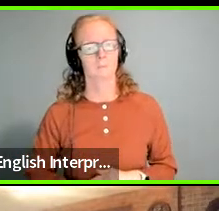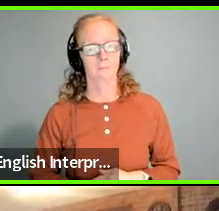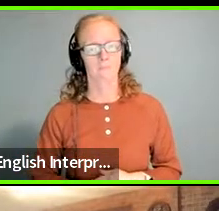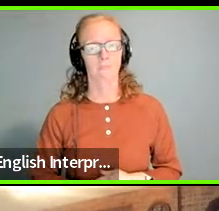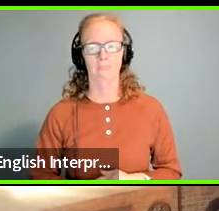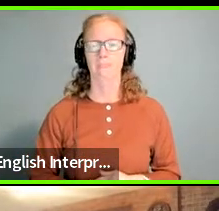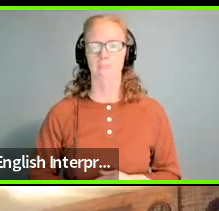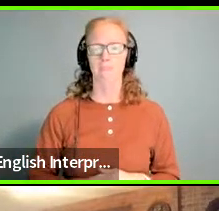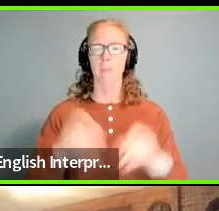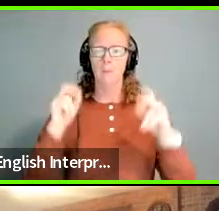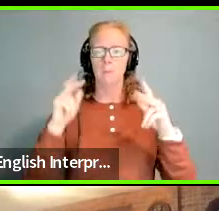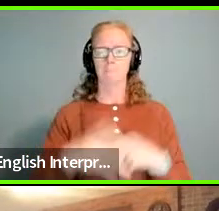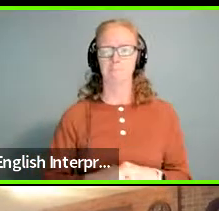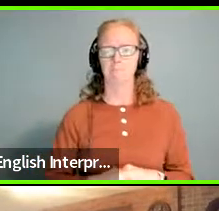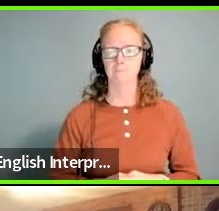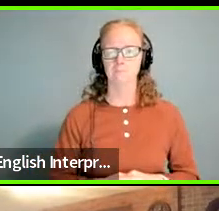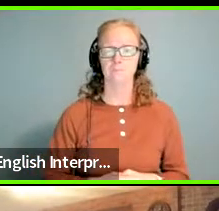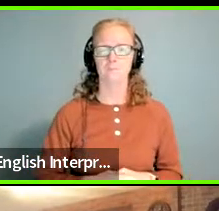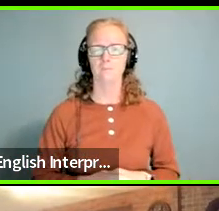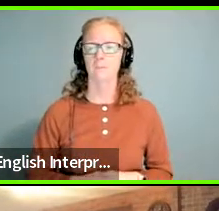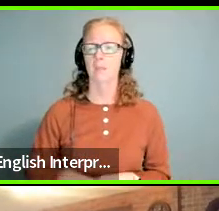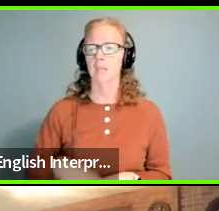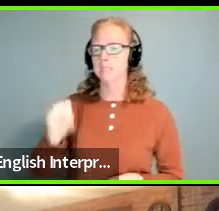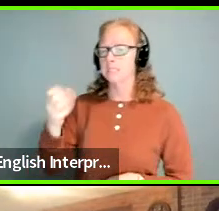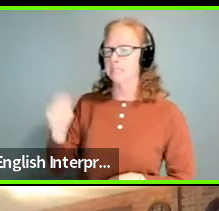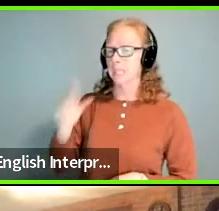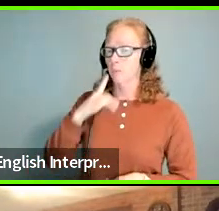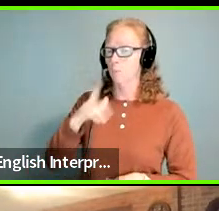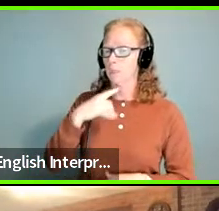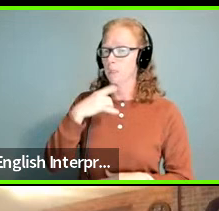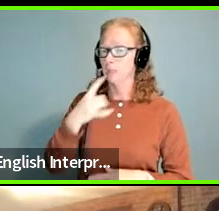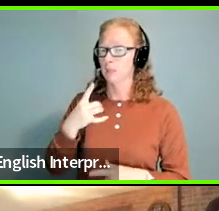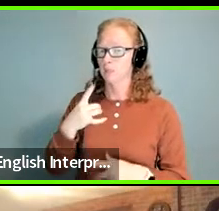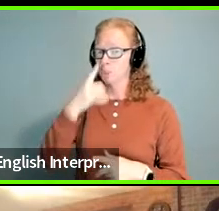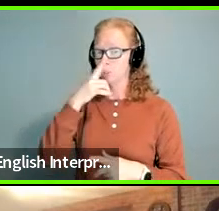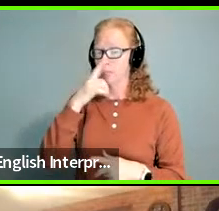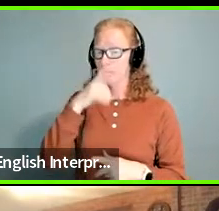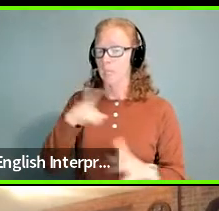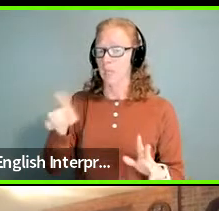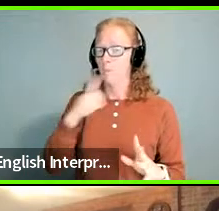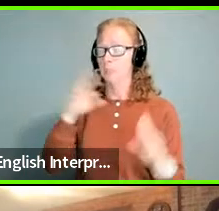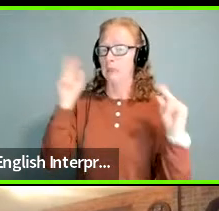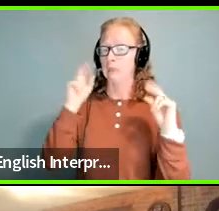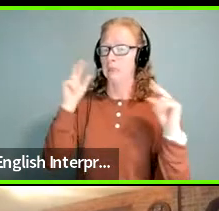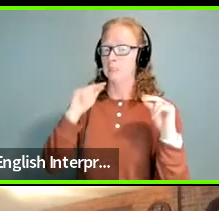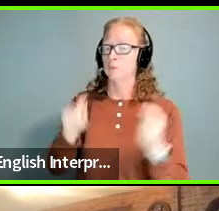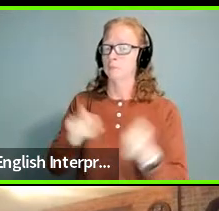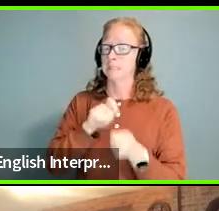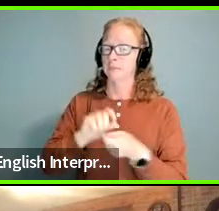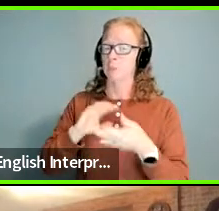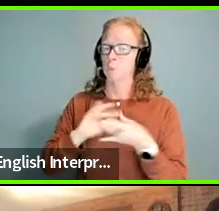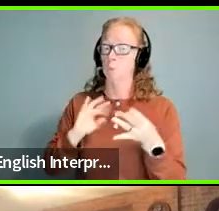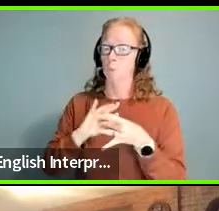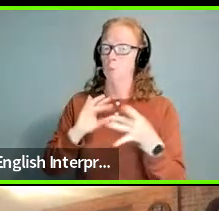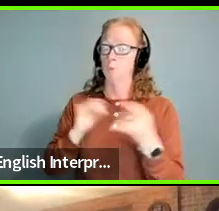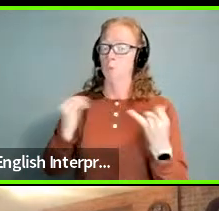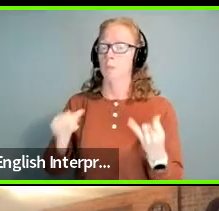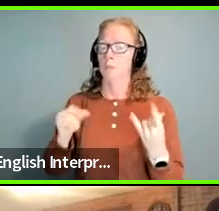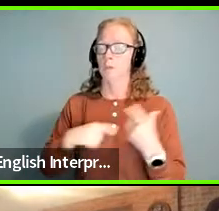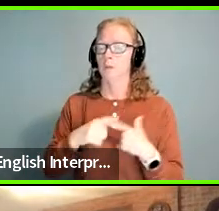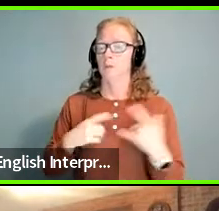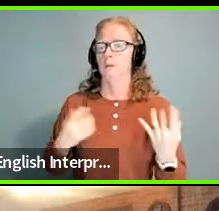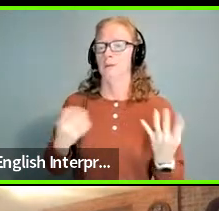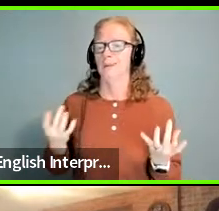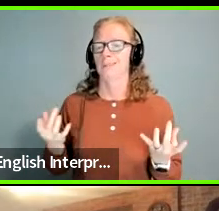Okay. So Sam, if I can address that issue, and I was just listening to a story today that talks about sticky